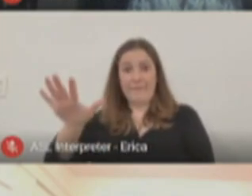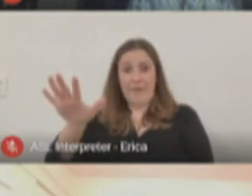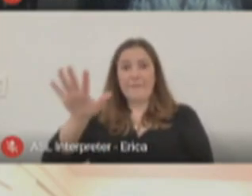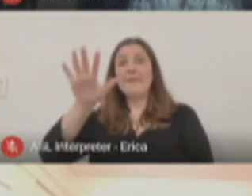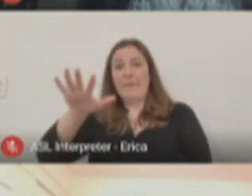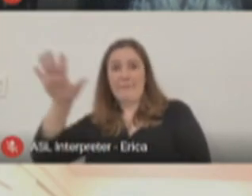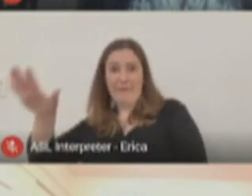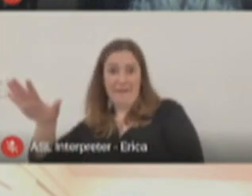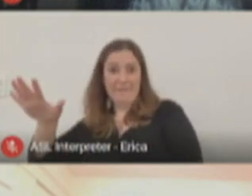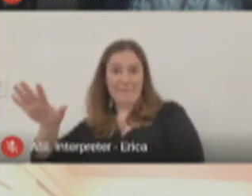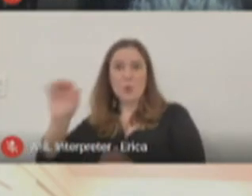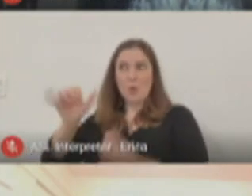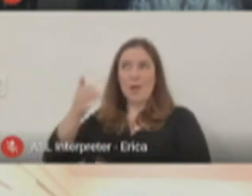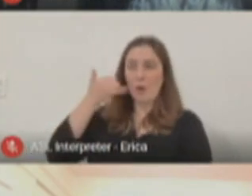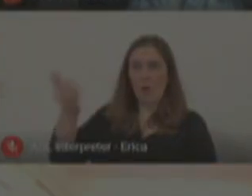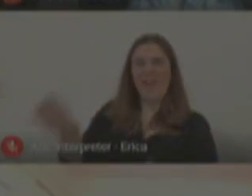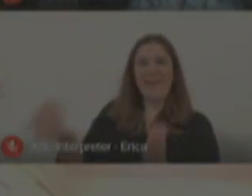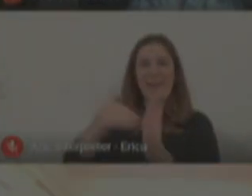617-635-5555. It's